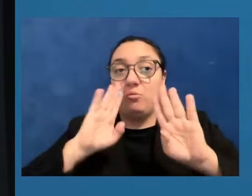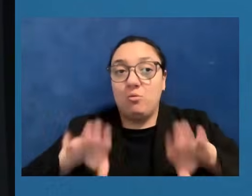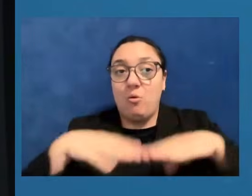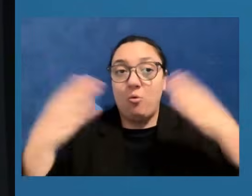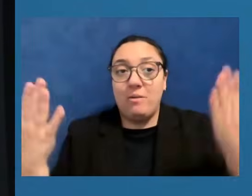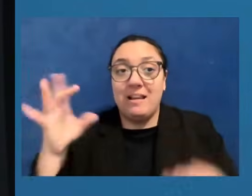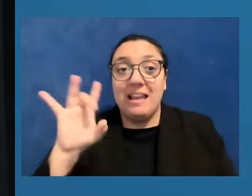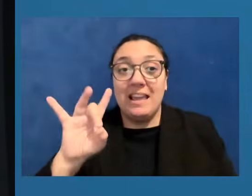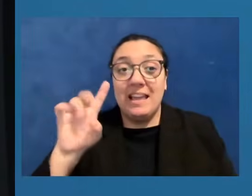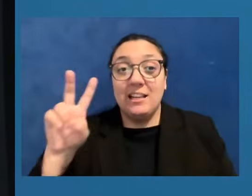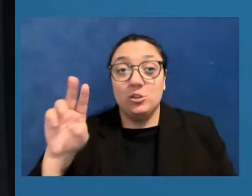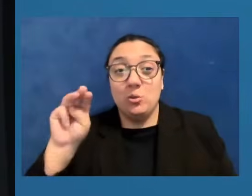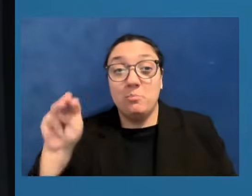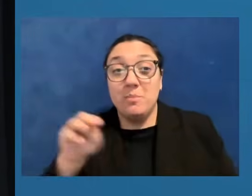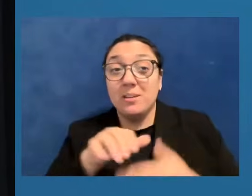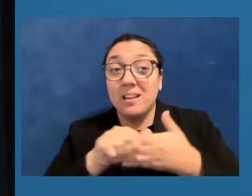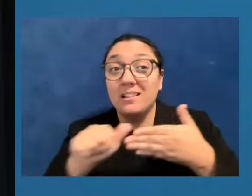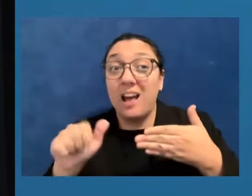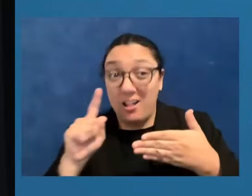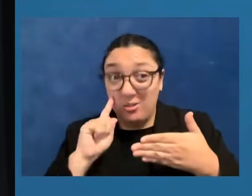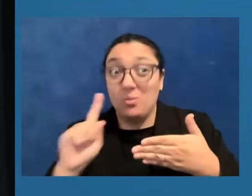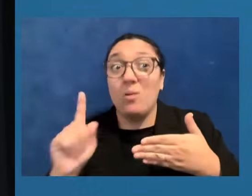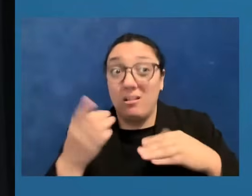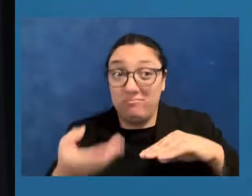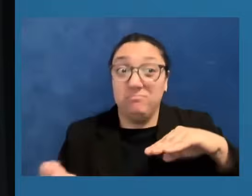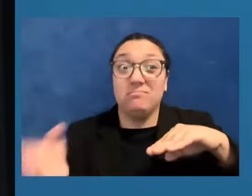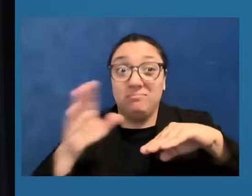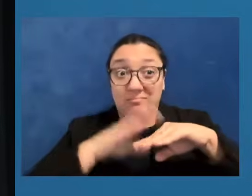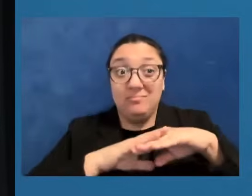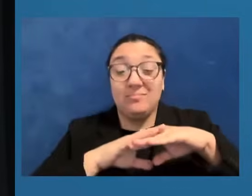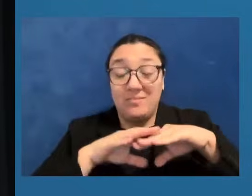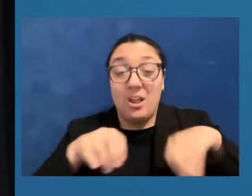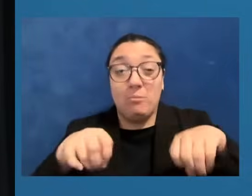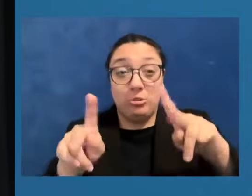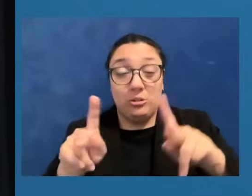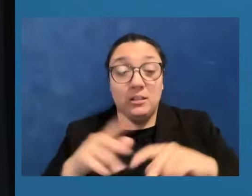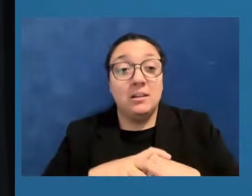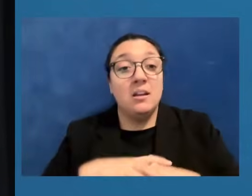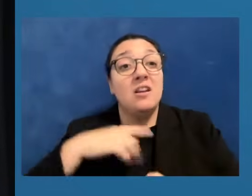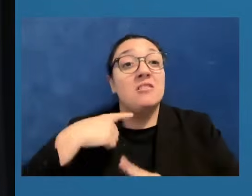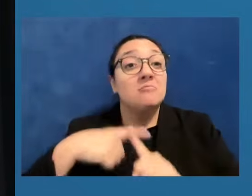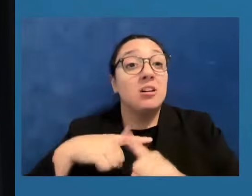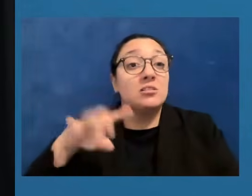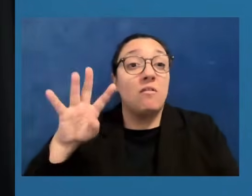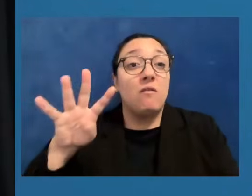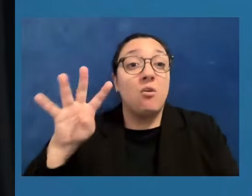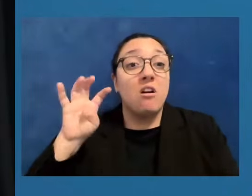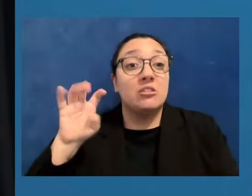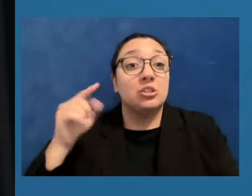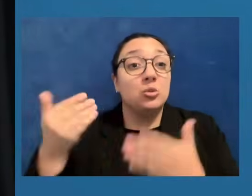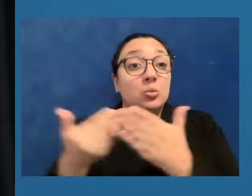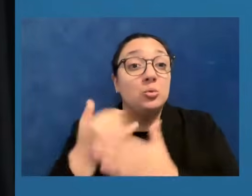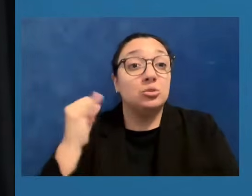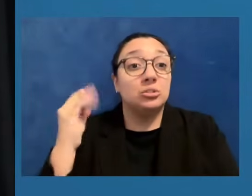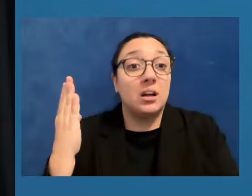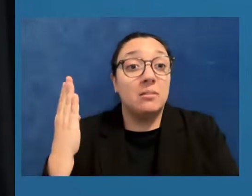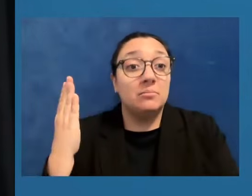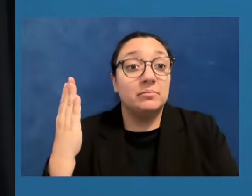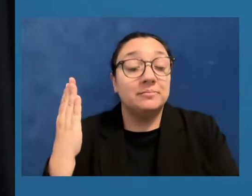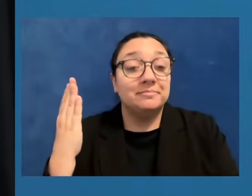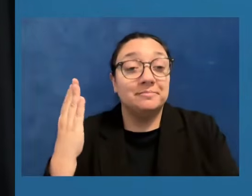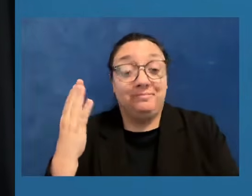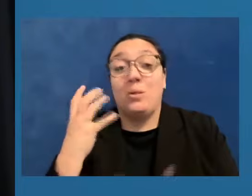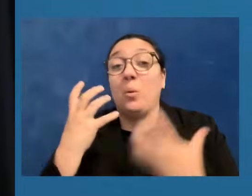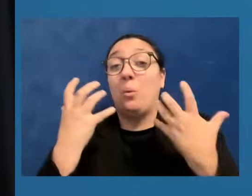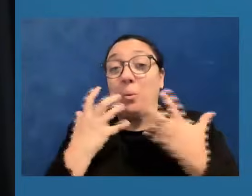$82 million in economic activity and create 400 jobs. Yeah, we can clap